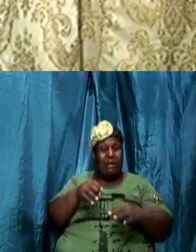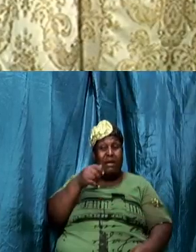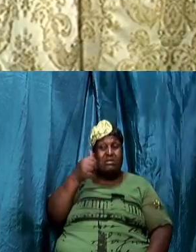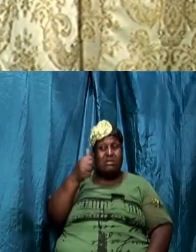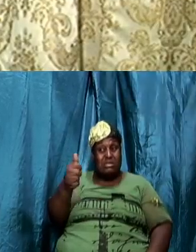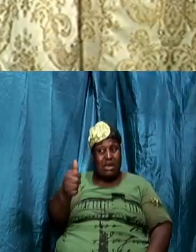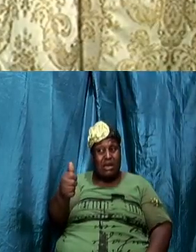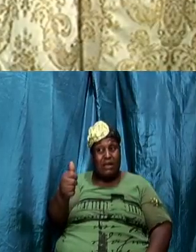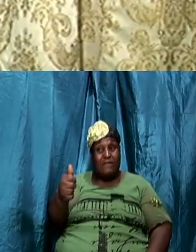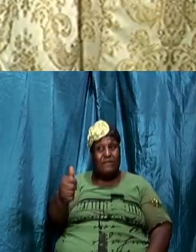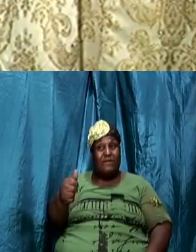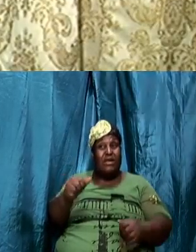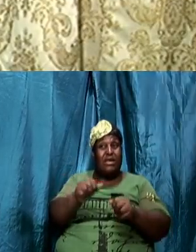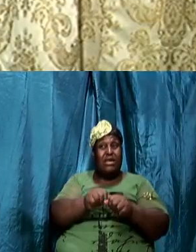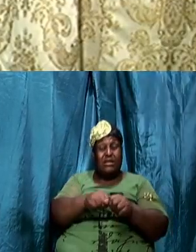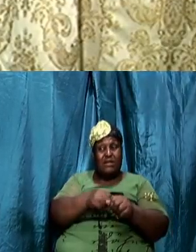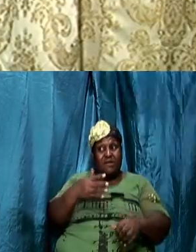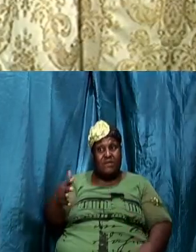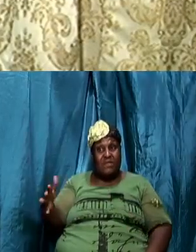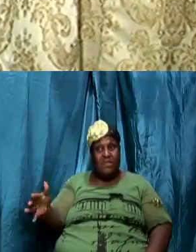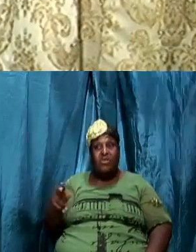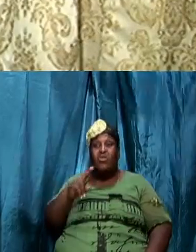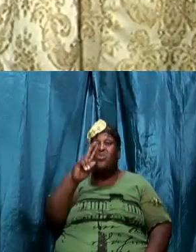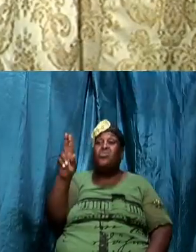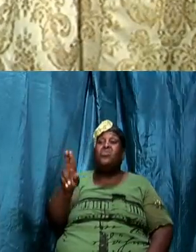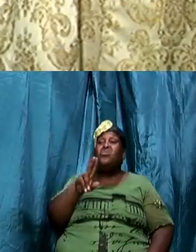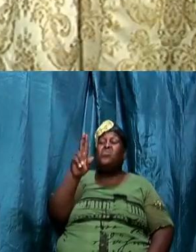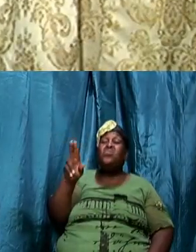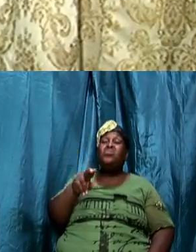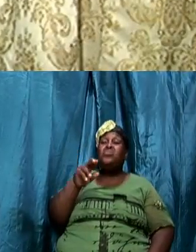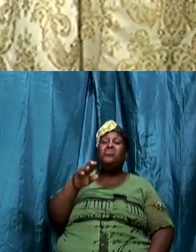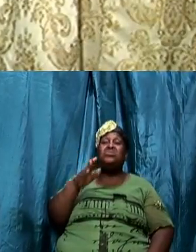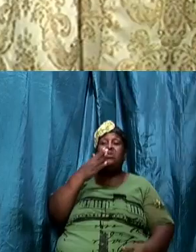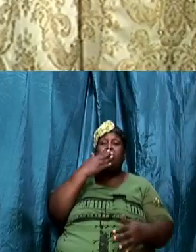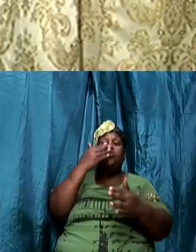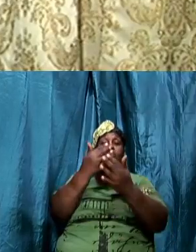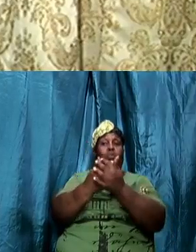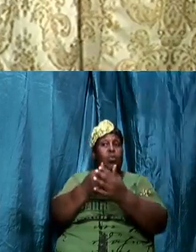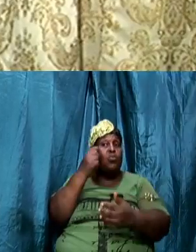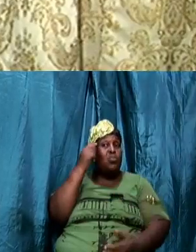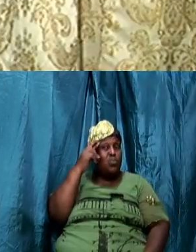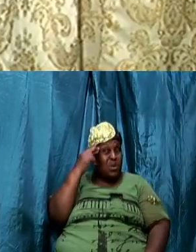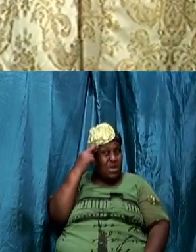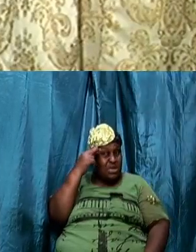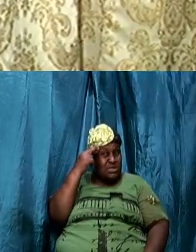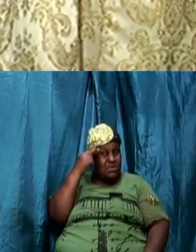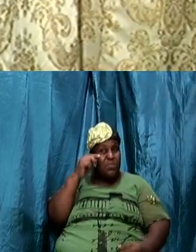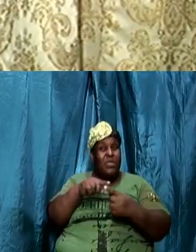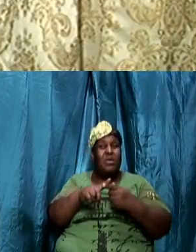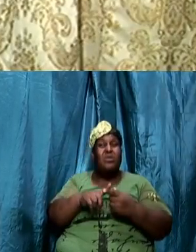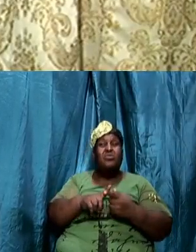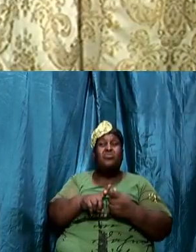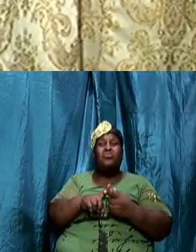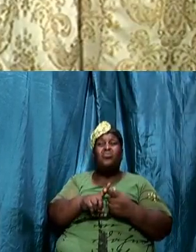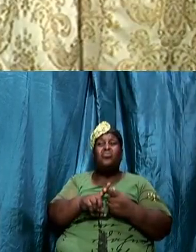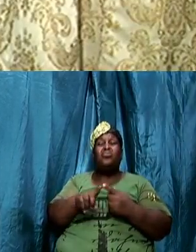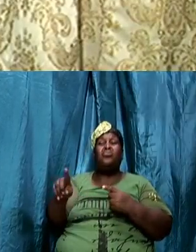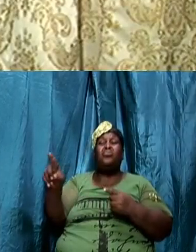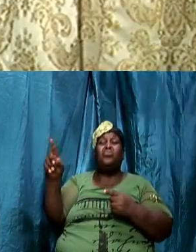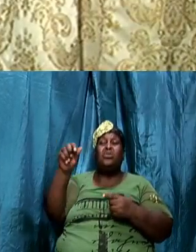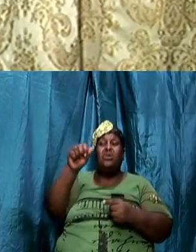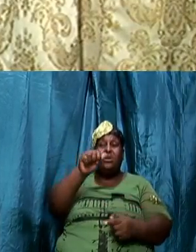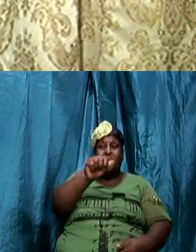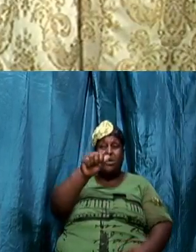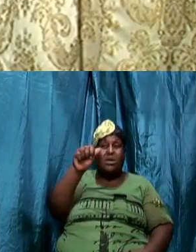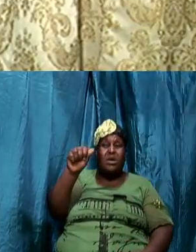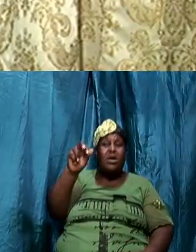justified everything using good reason at that, to the extent that